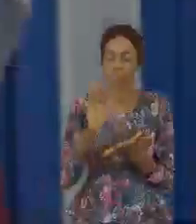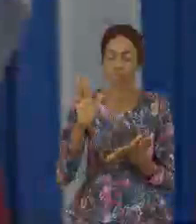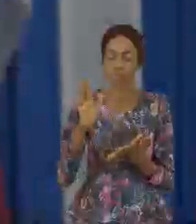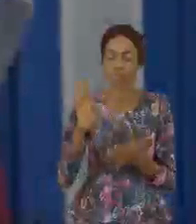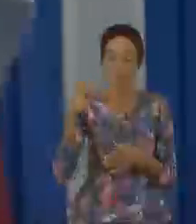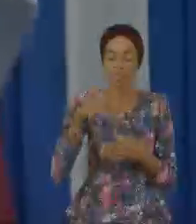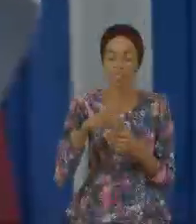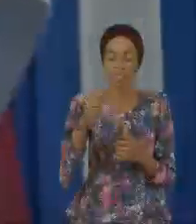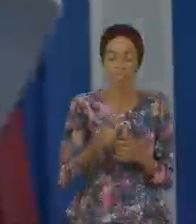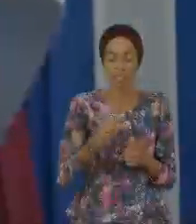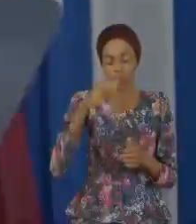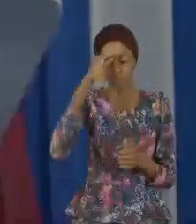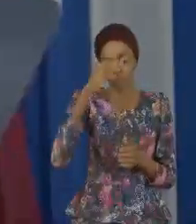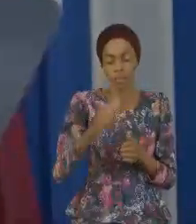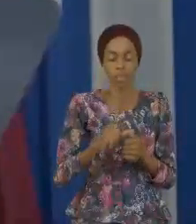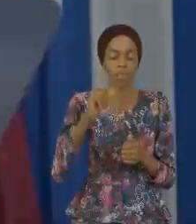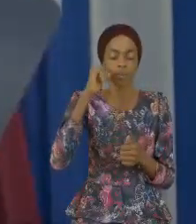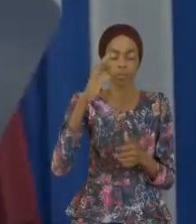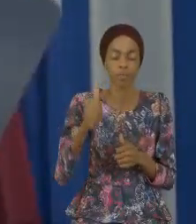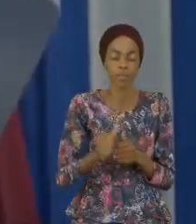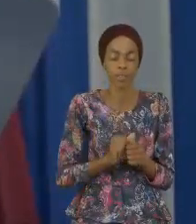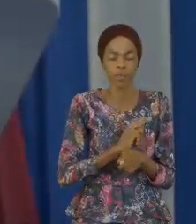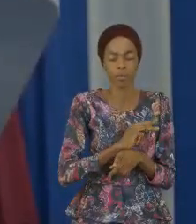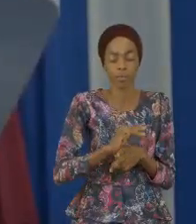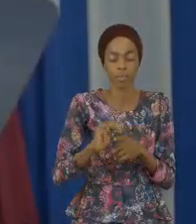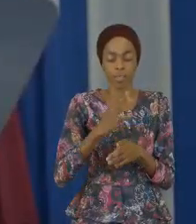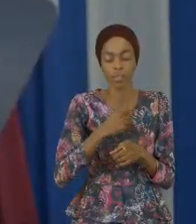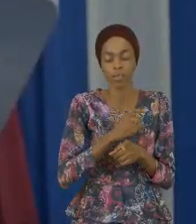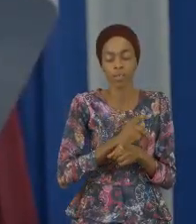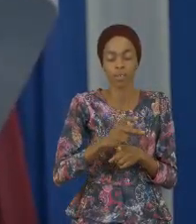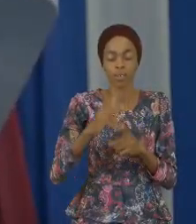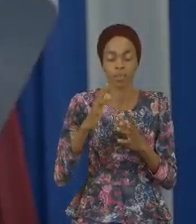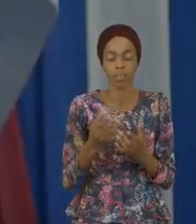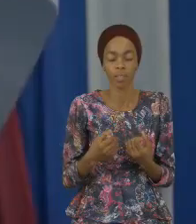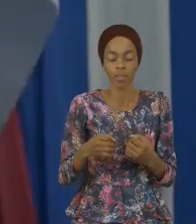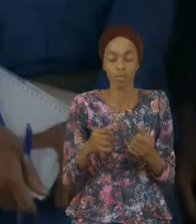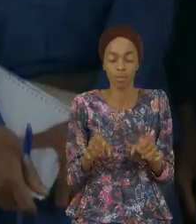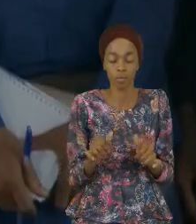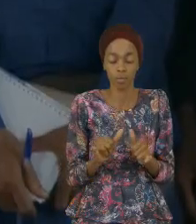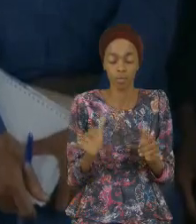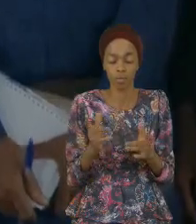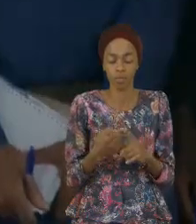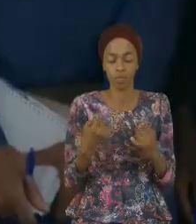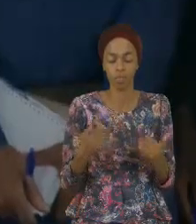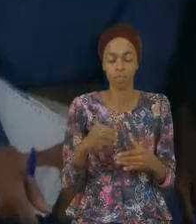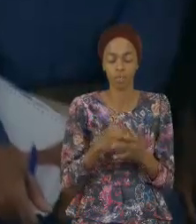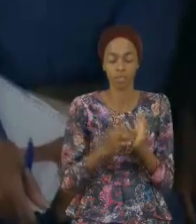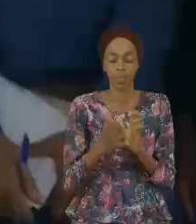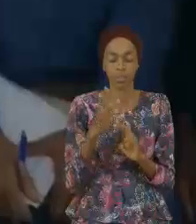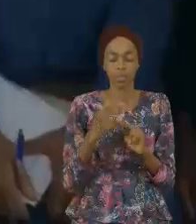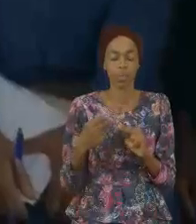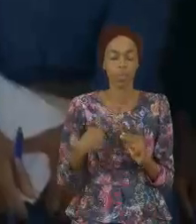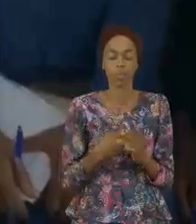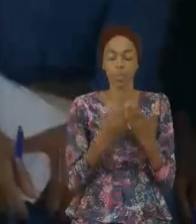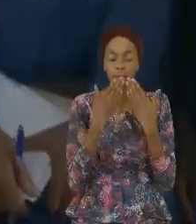every man, every woman, every profession, every minister, even from this hour in Jesus' name. We thank you because